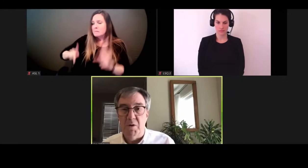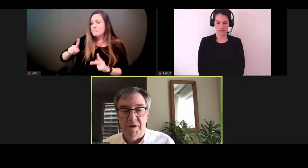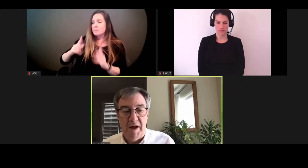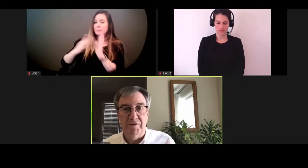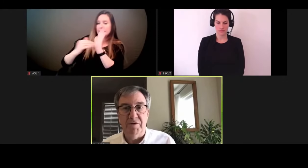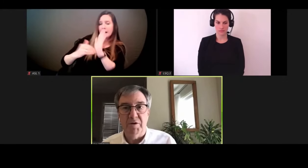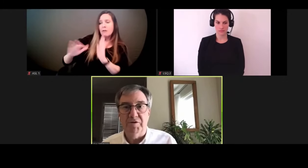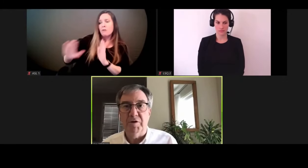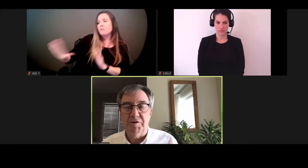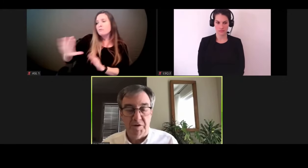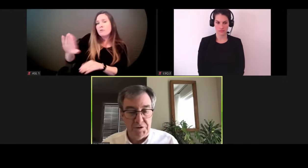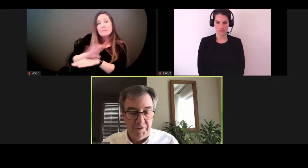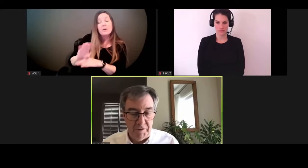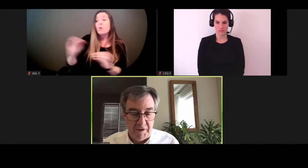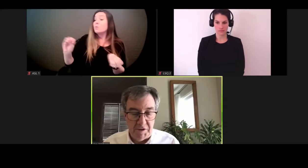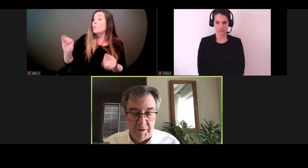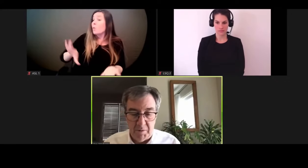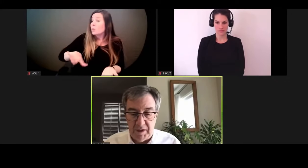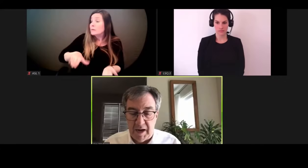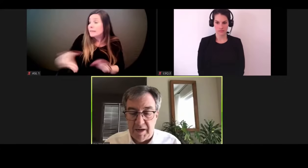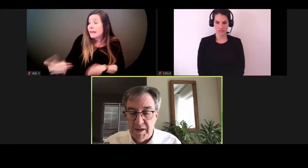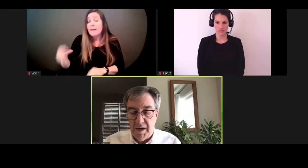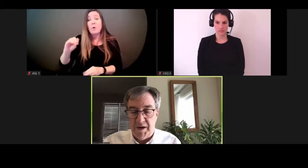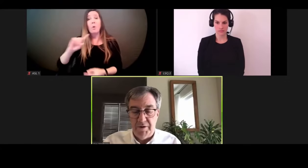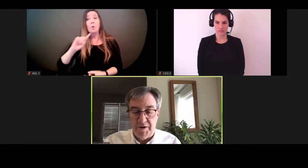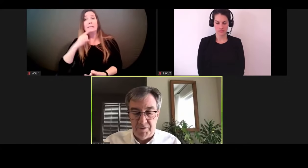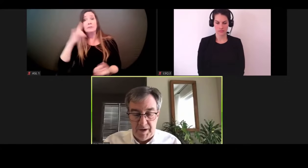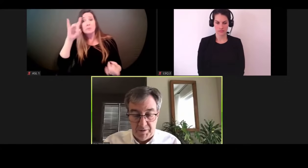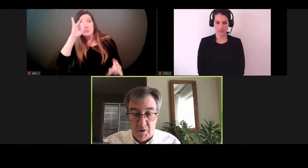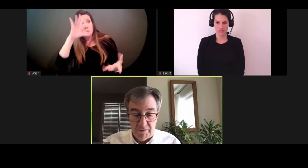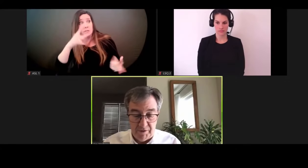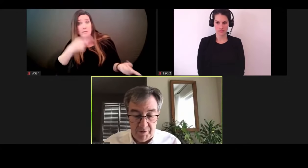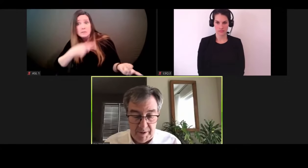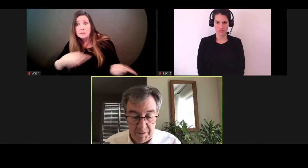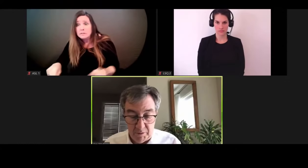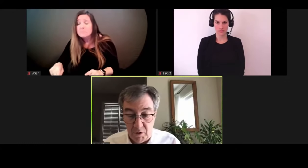have been no deaths and no serious injuries, and that's something that we can't